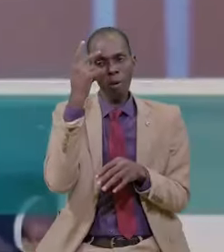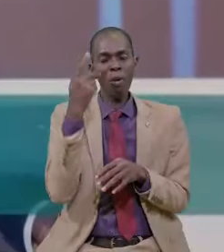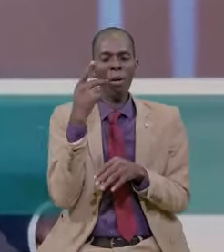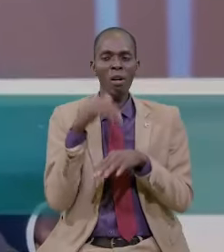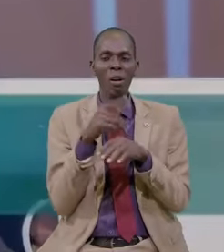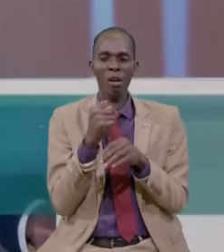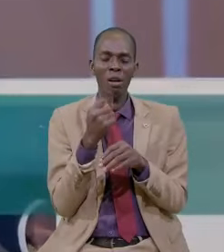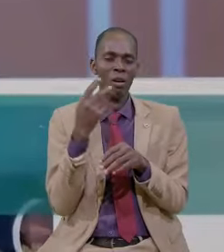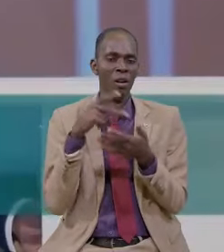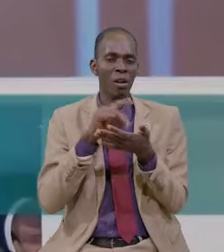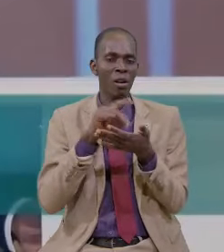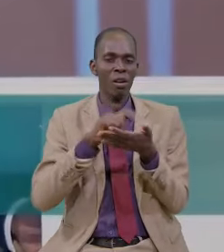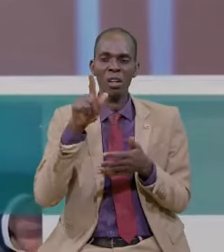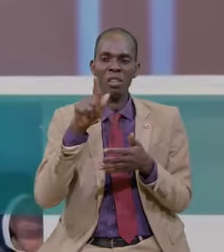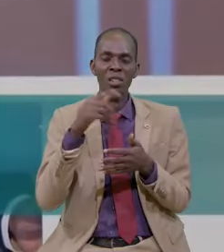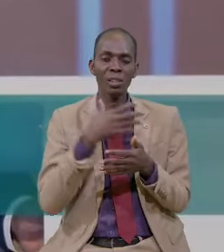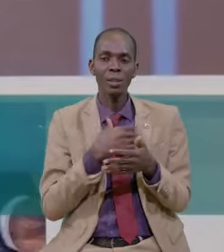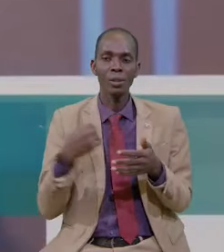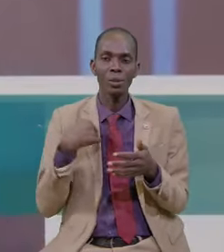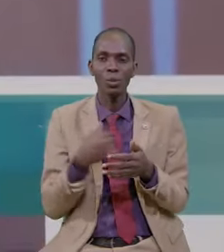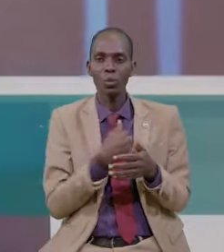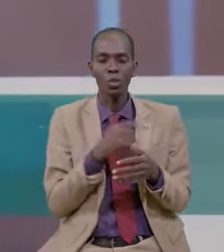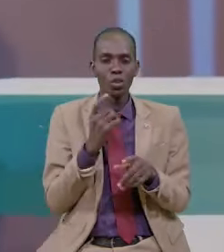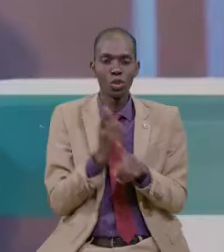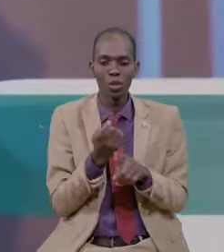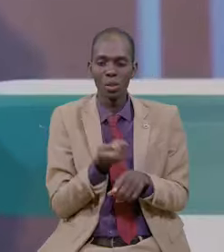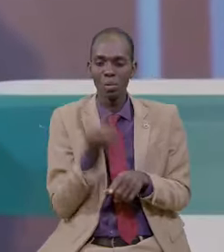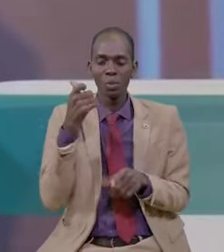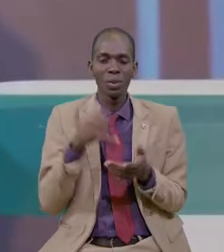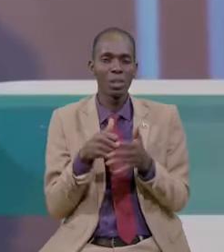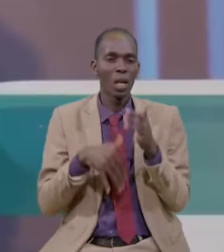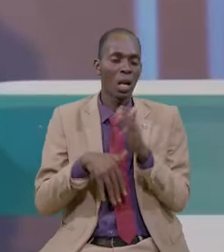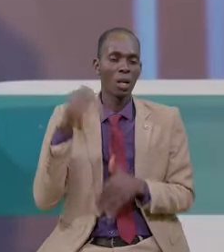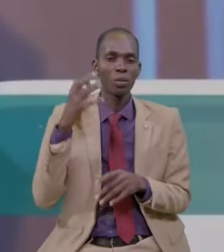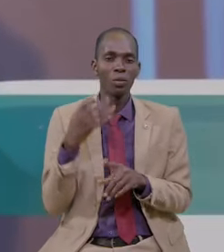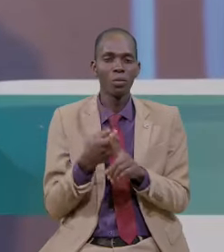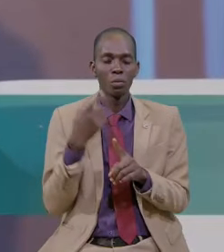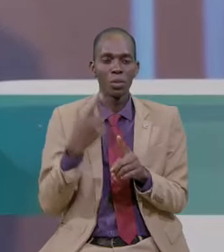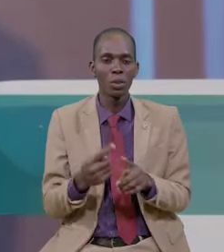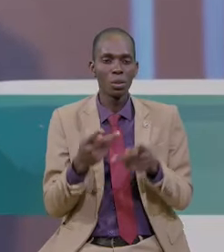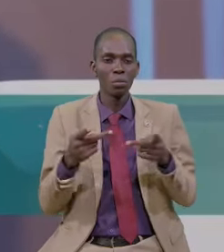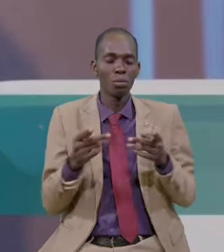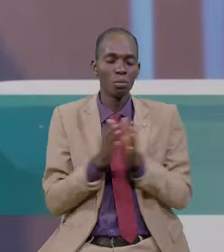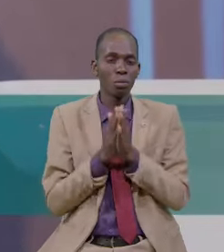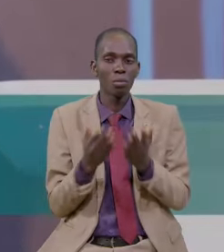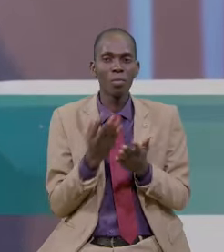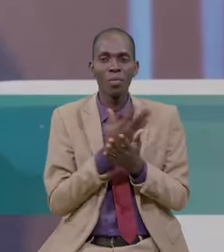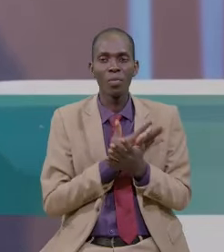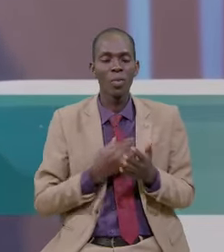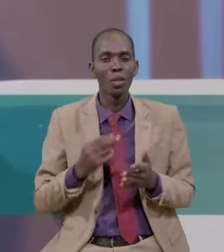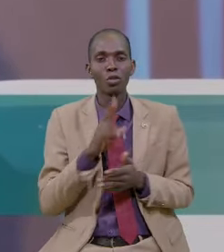we yank it out of the chapter and we put that as a great,